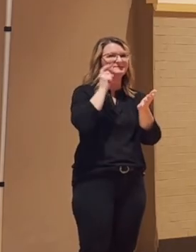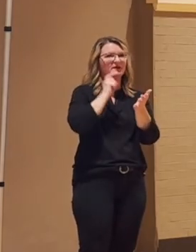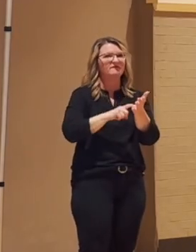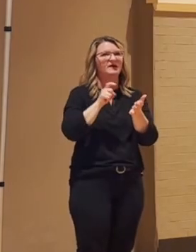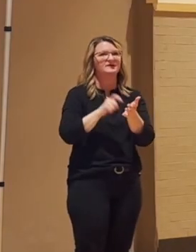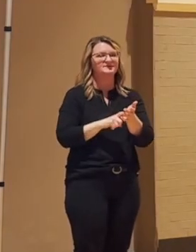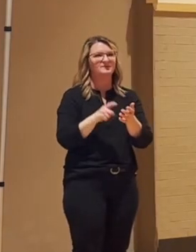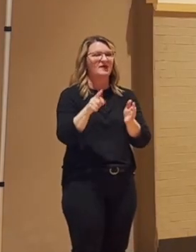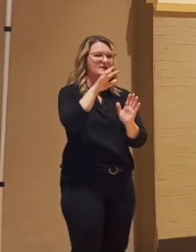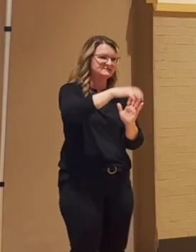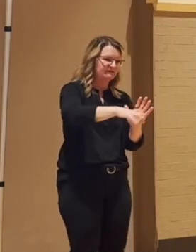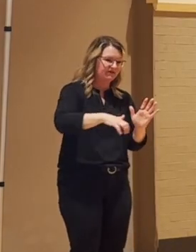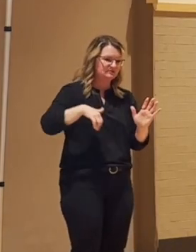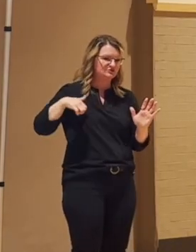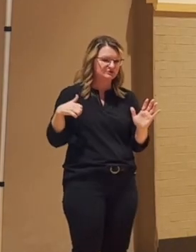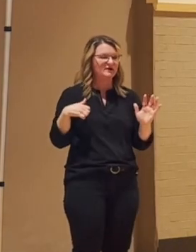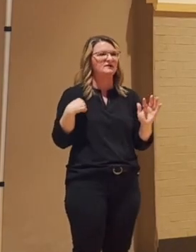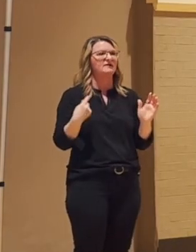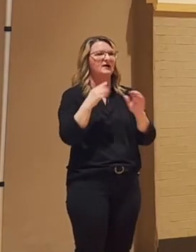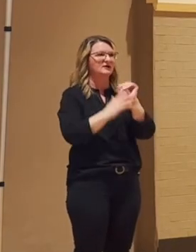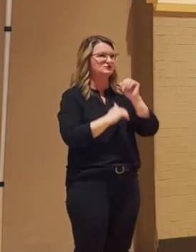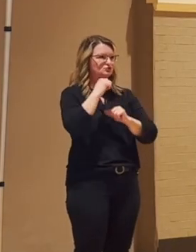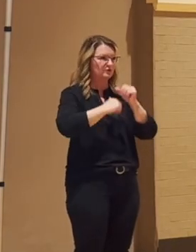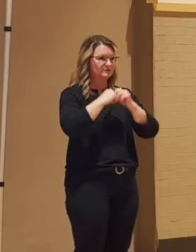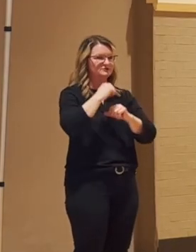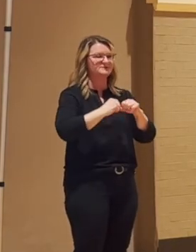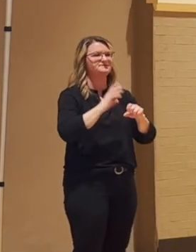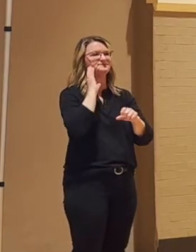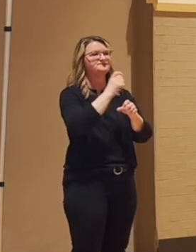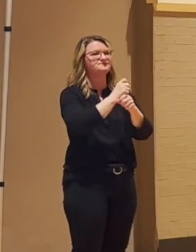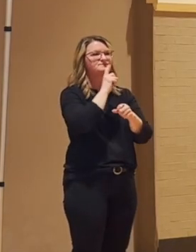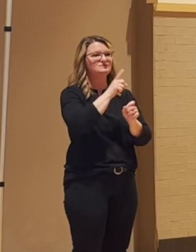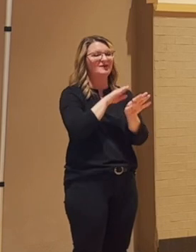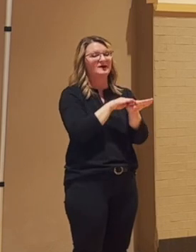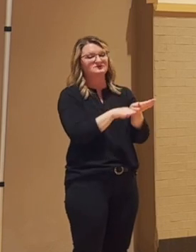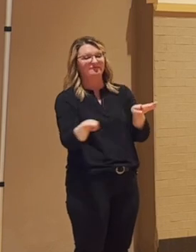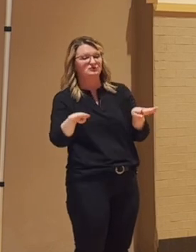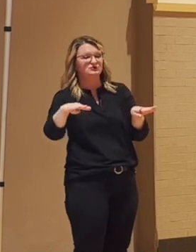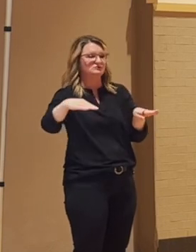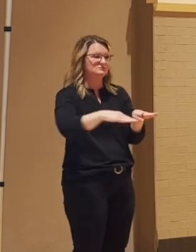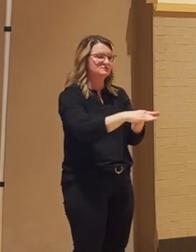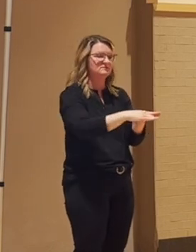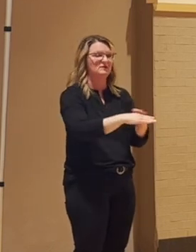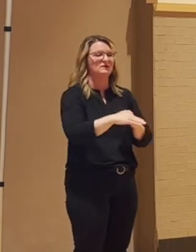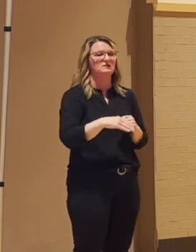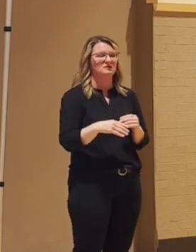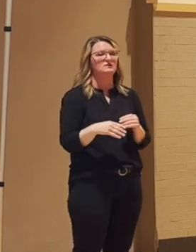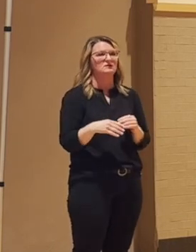there will be excavation, and so during construction, we'll make sure that erosion and runoff